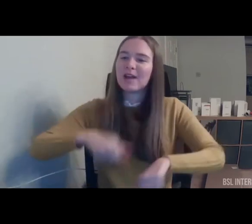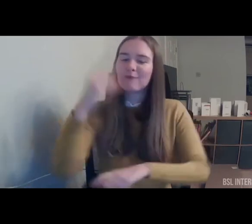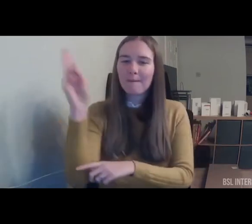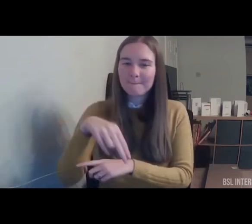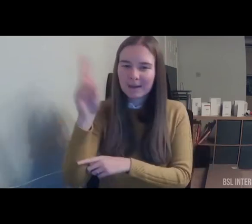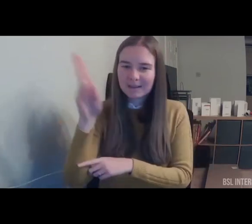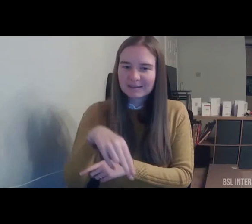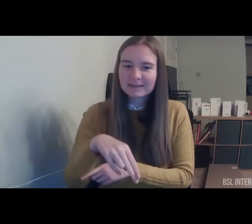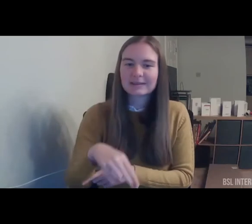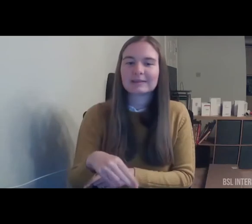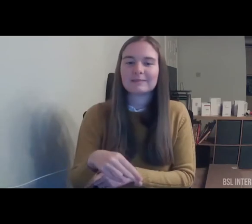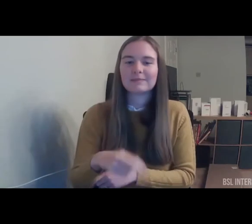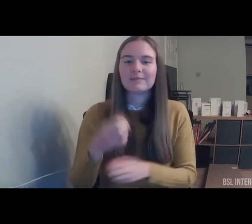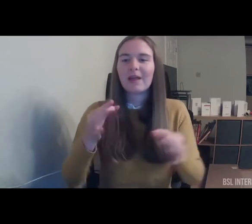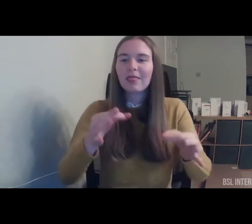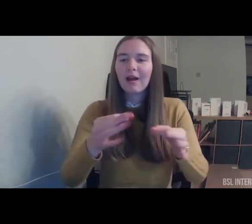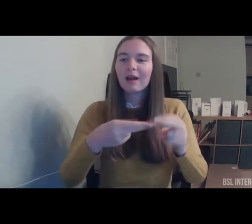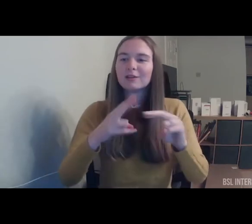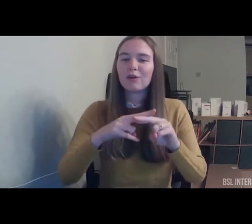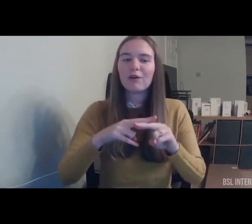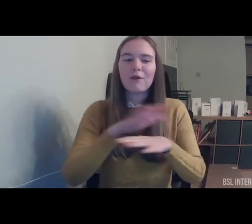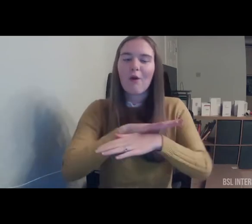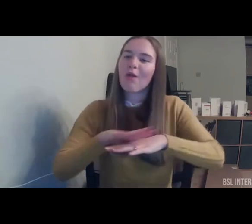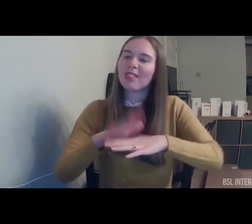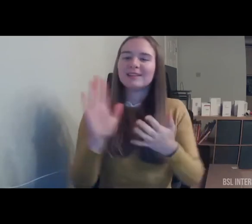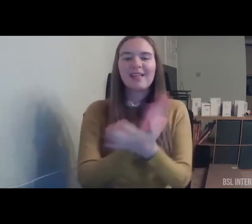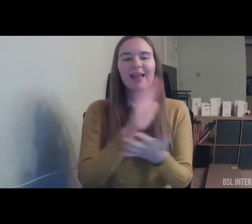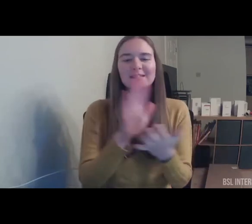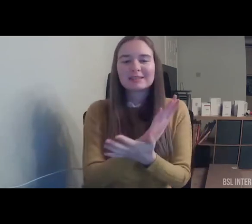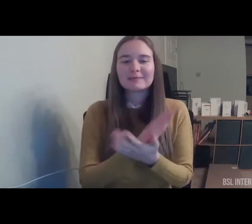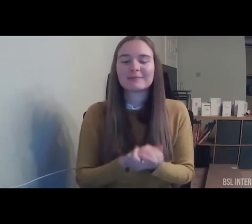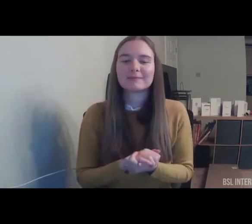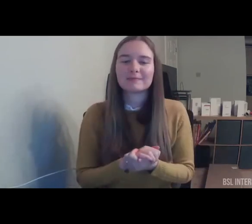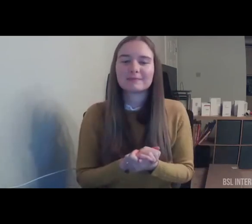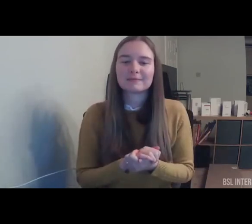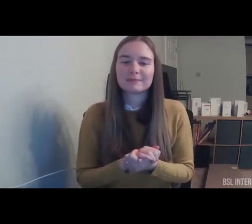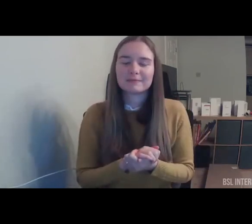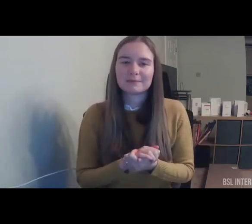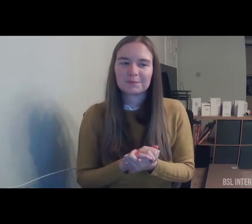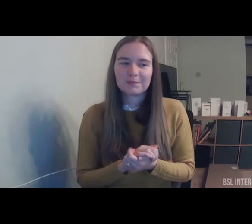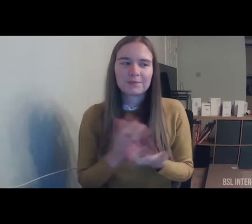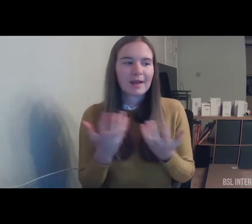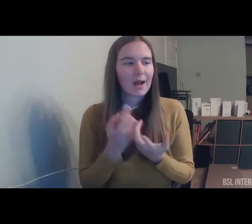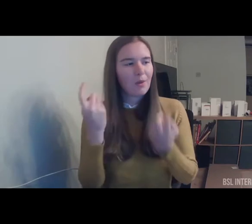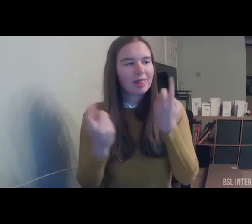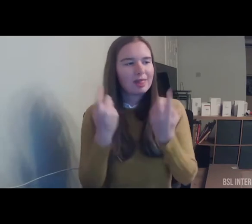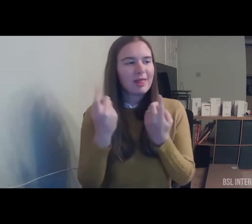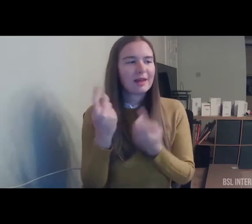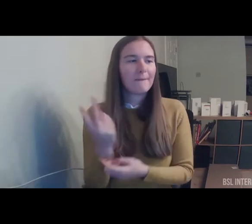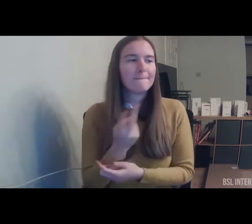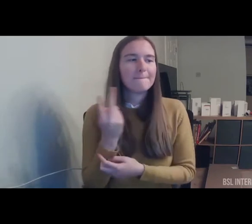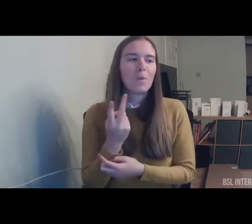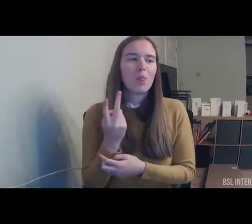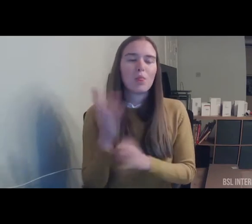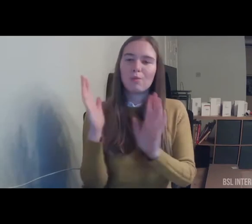Bosch, The Garden of Earthly Delights. And theirs is a call for thinking on how we rethink those privately